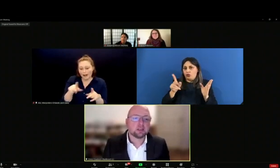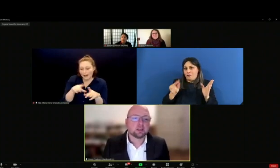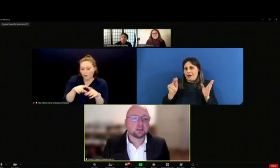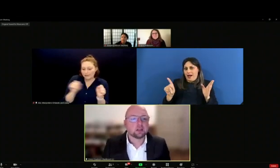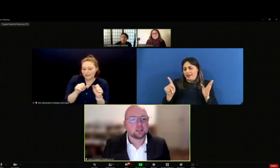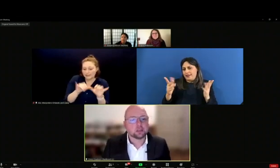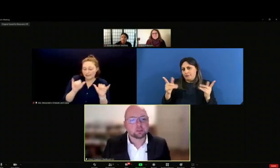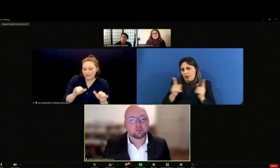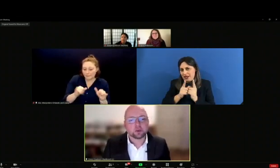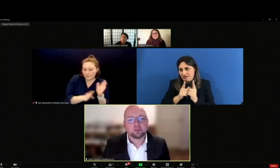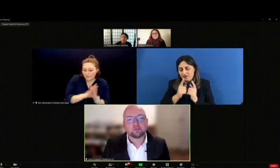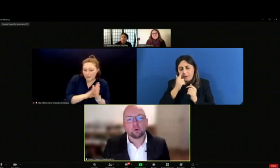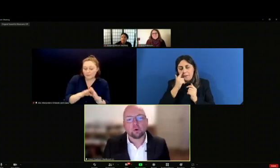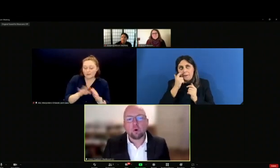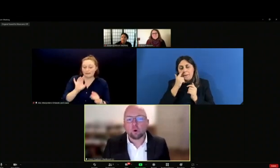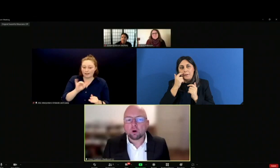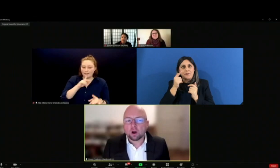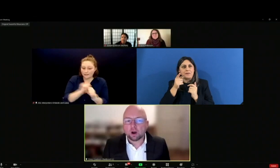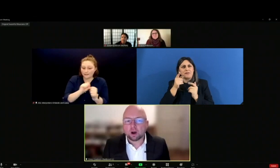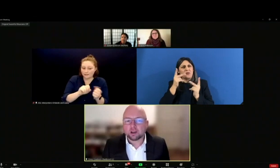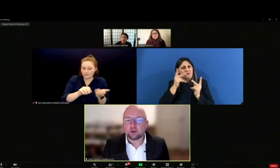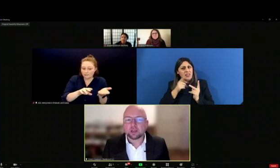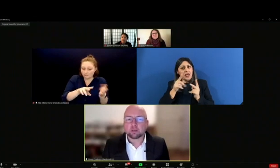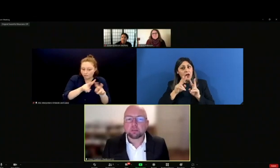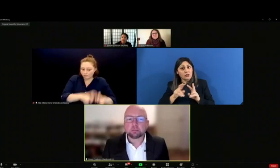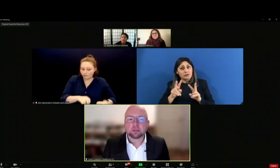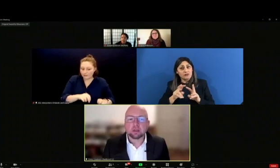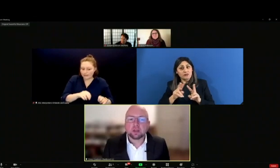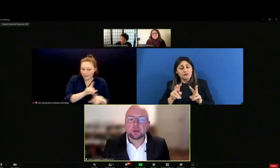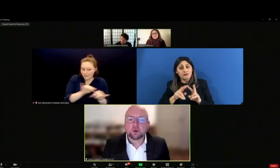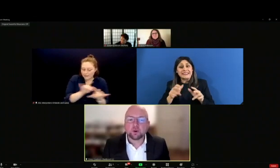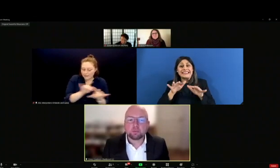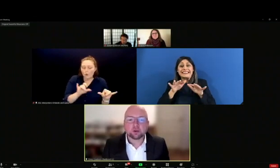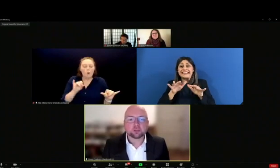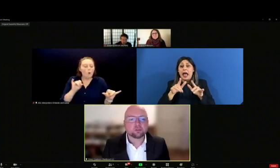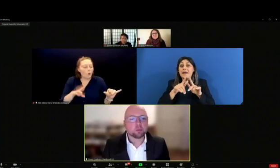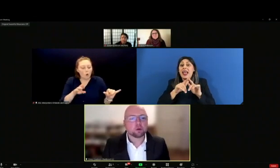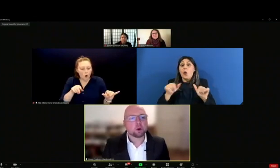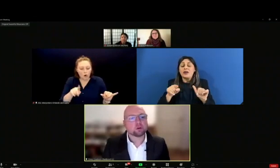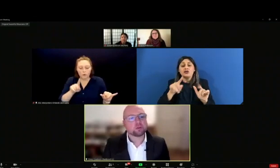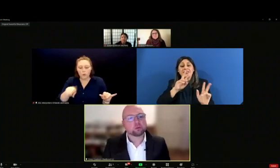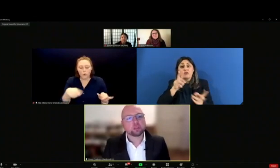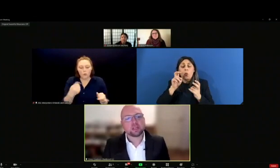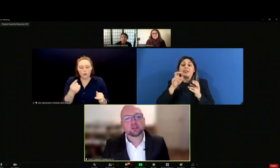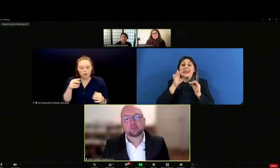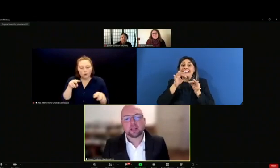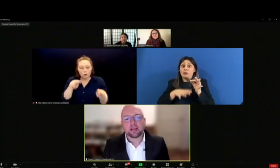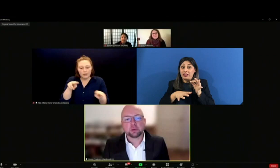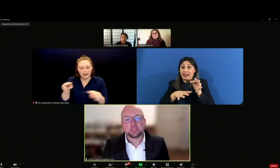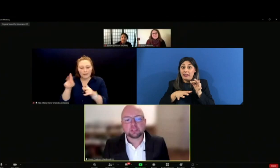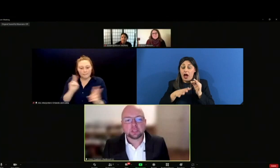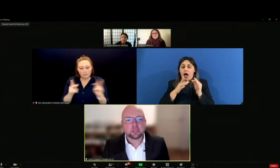simultaneity in chapters 3 and 4, or are you looking at people who, because of the monomodal visual nature